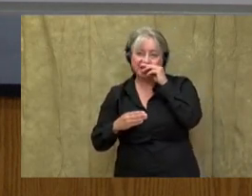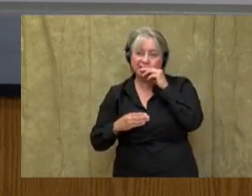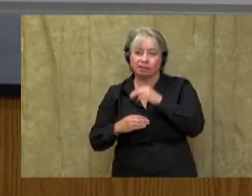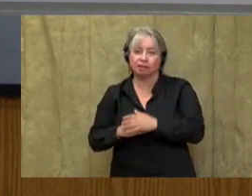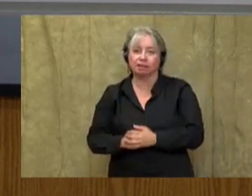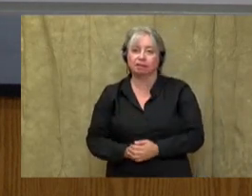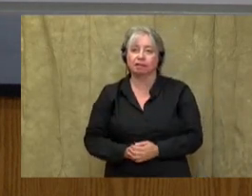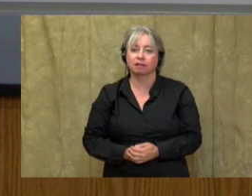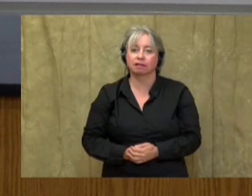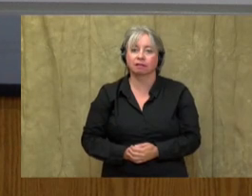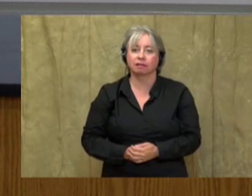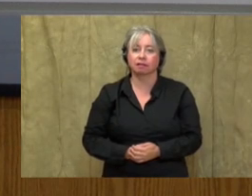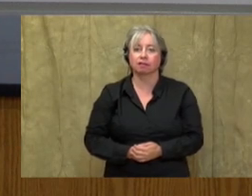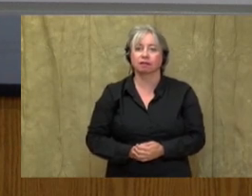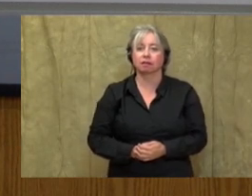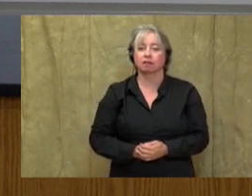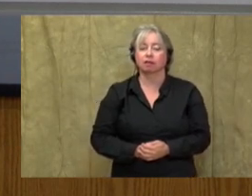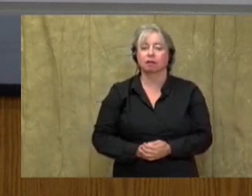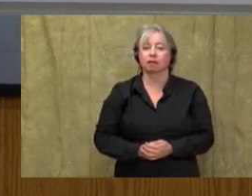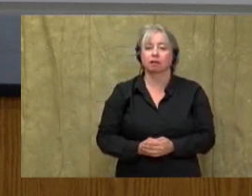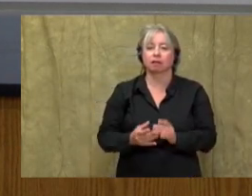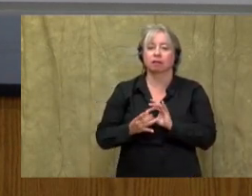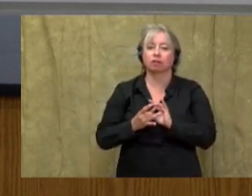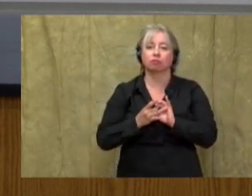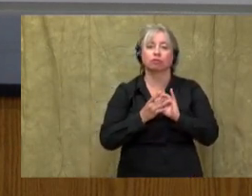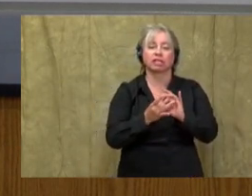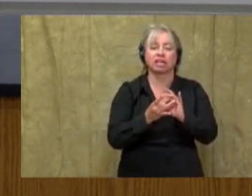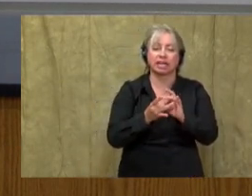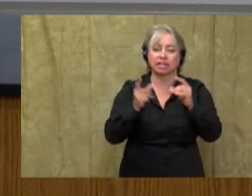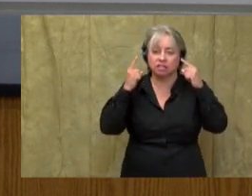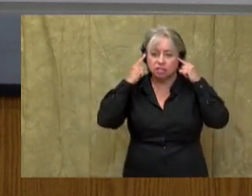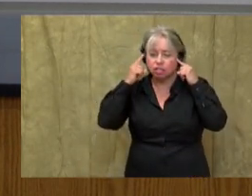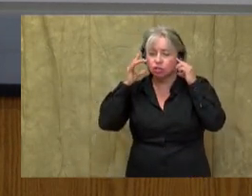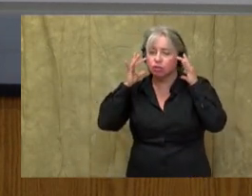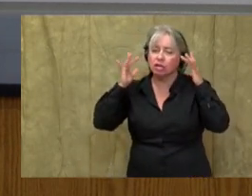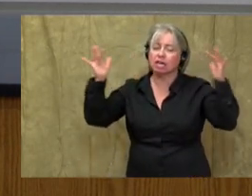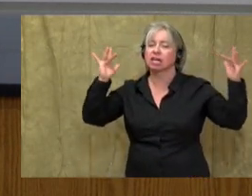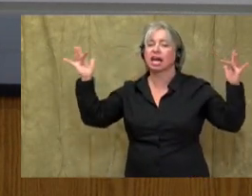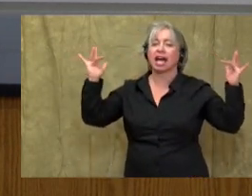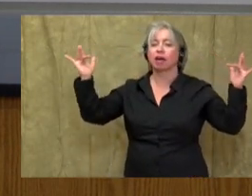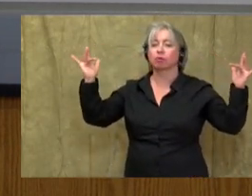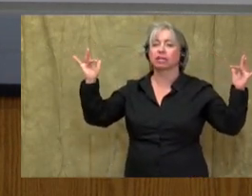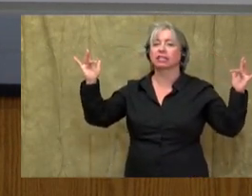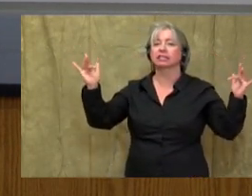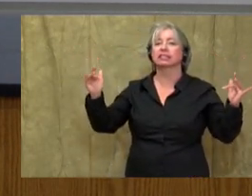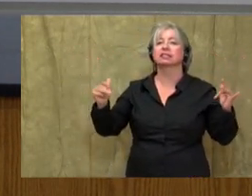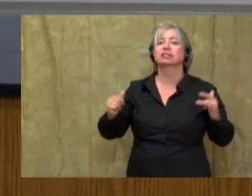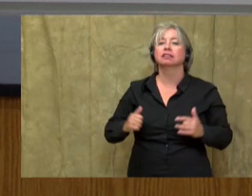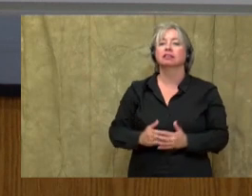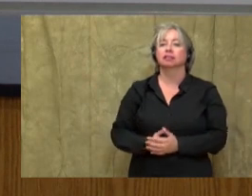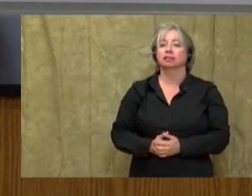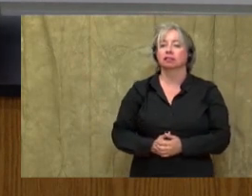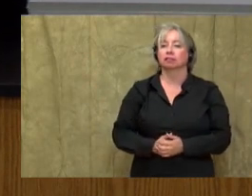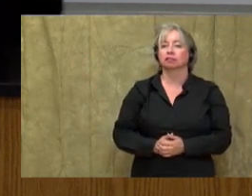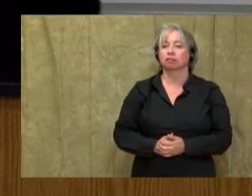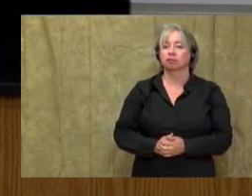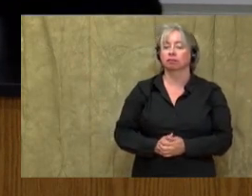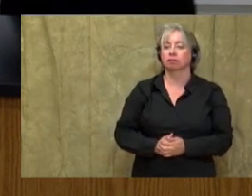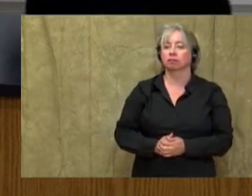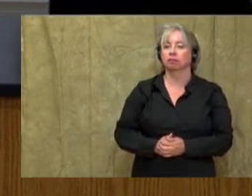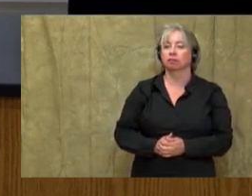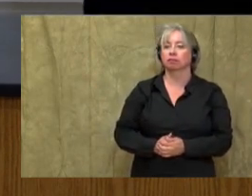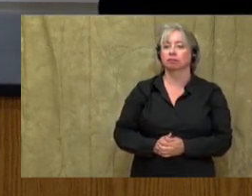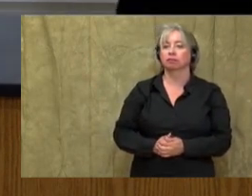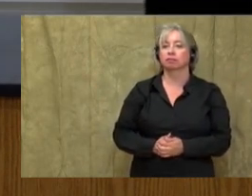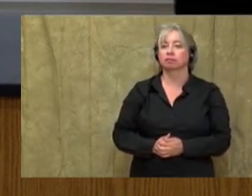pitch and amplitude. It relates to loudness. Thank you. All right, so going to our concept map. I like to learn